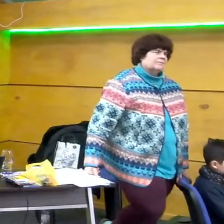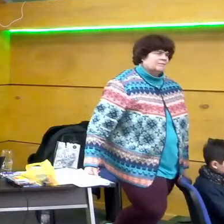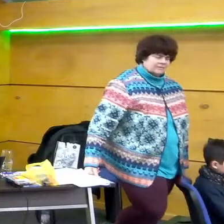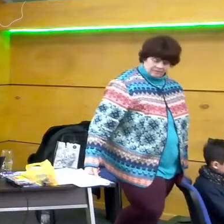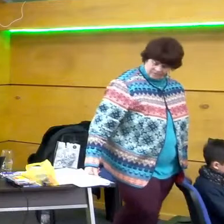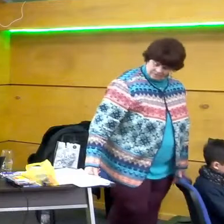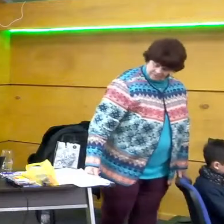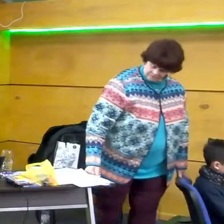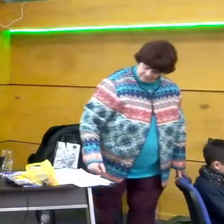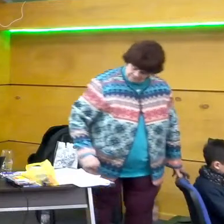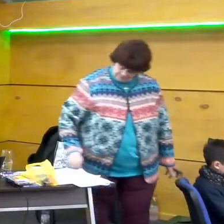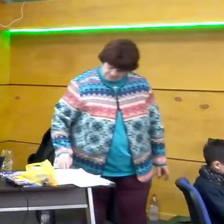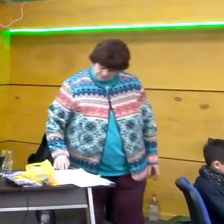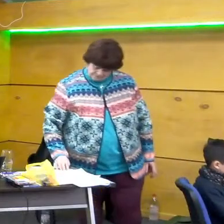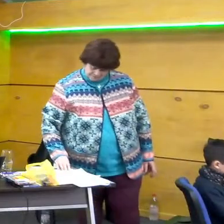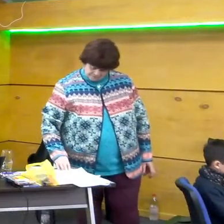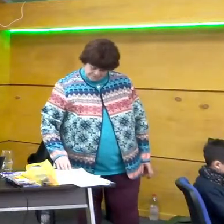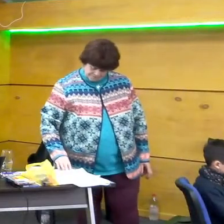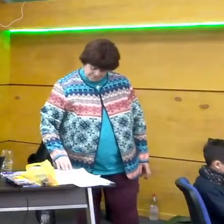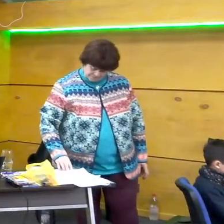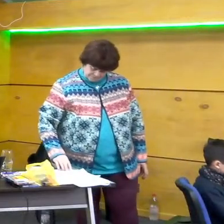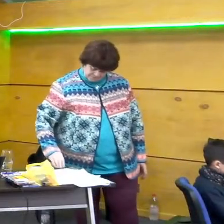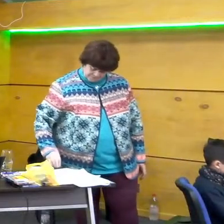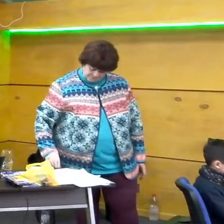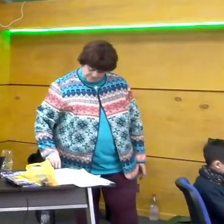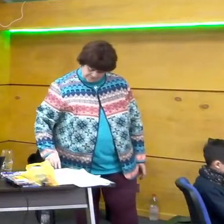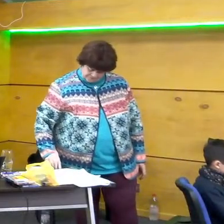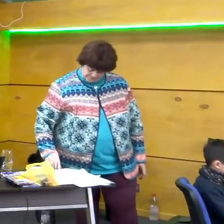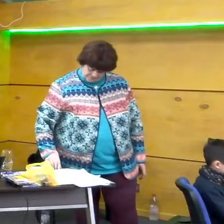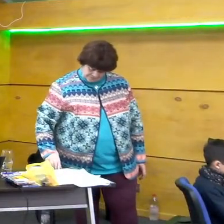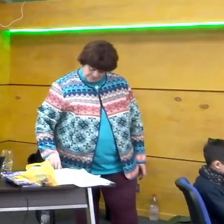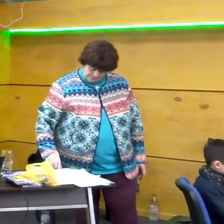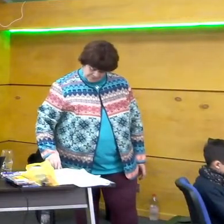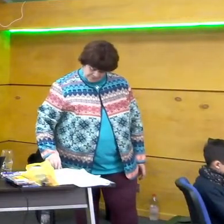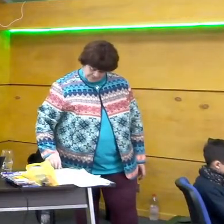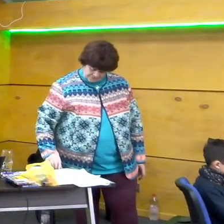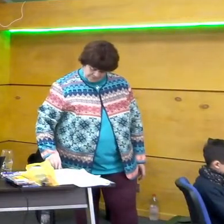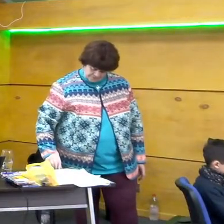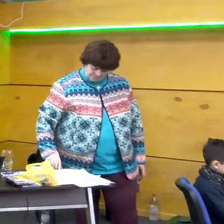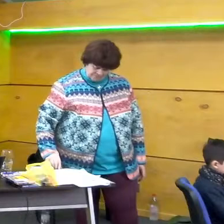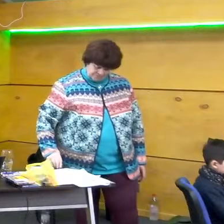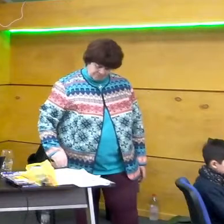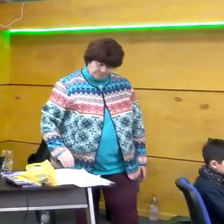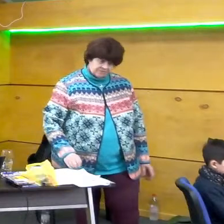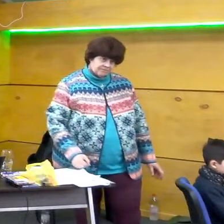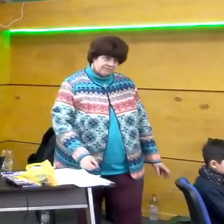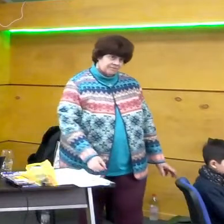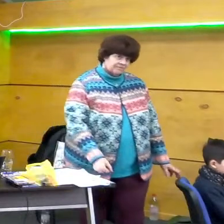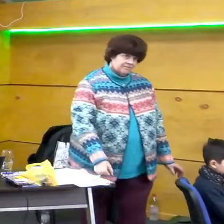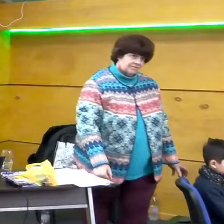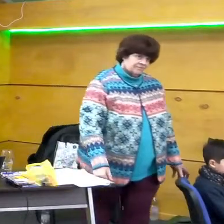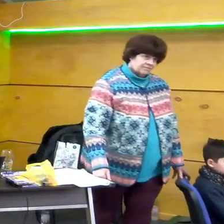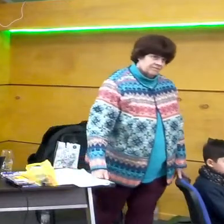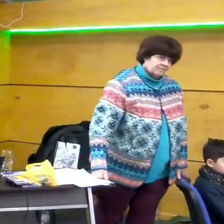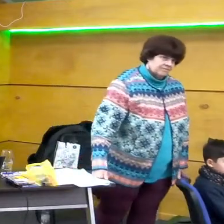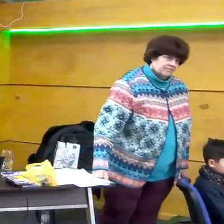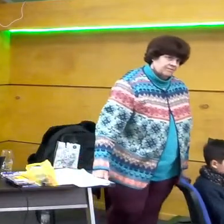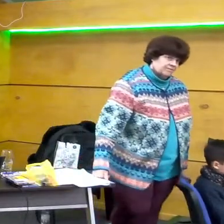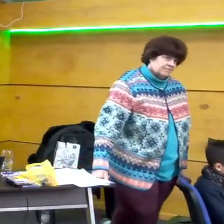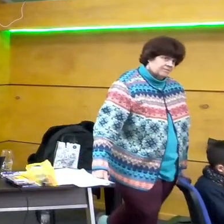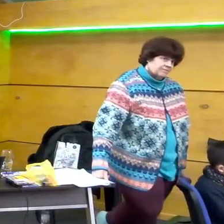words, they sound a lot like this. Rumble, crash, snort, jungle,